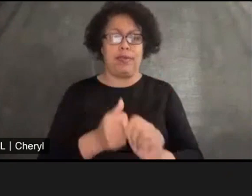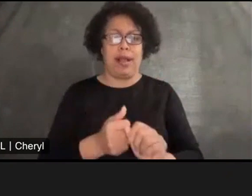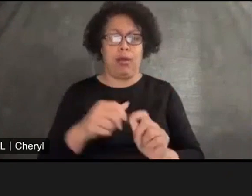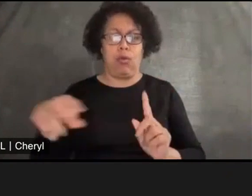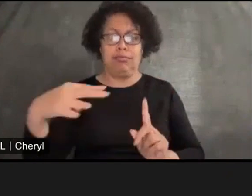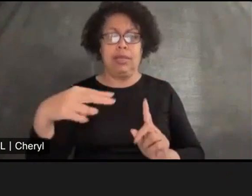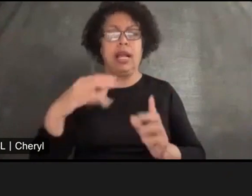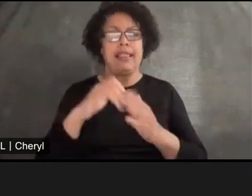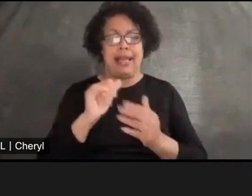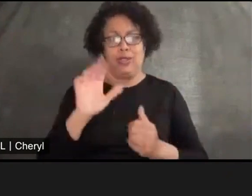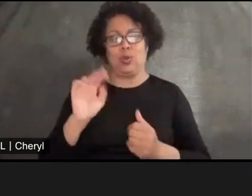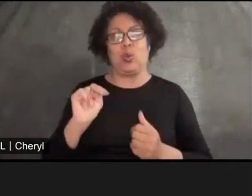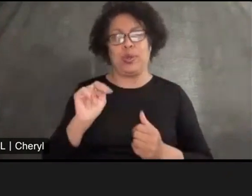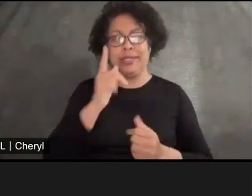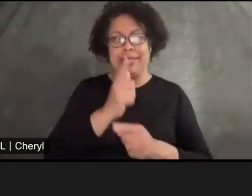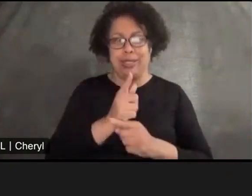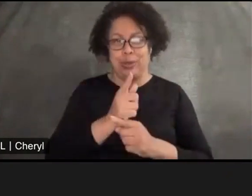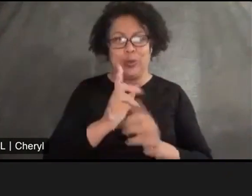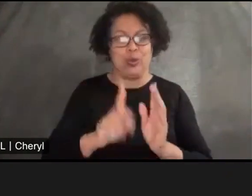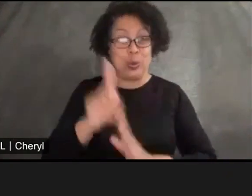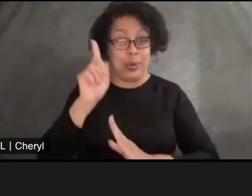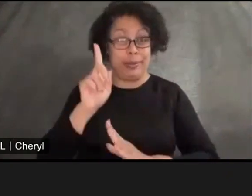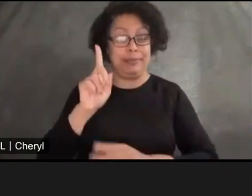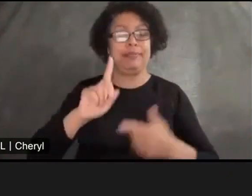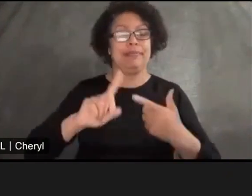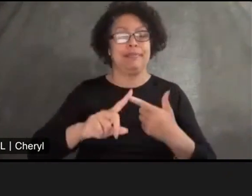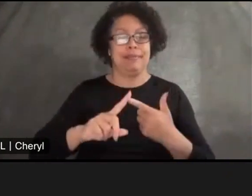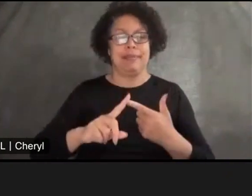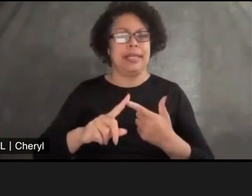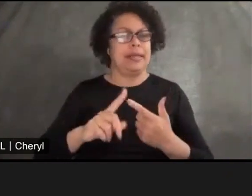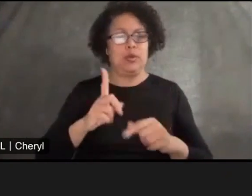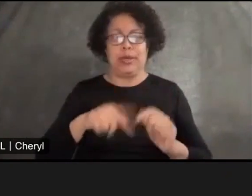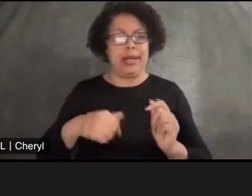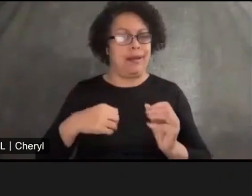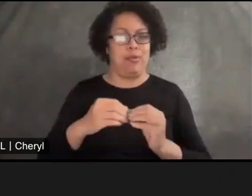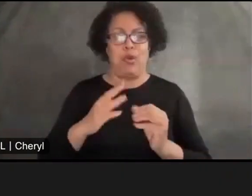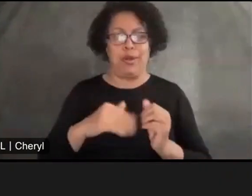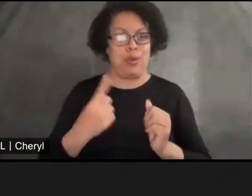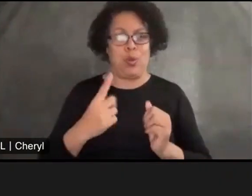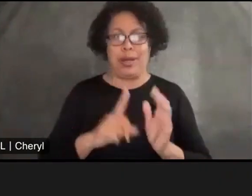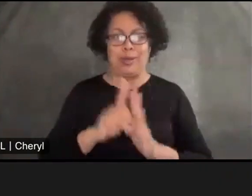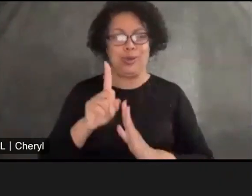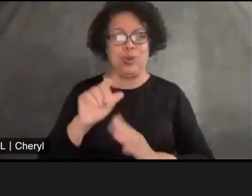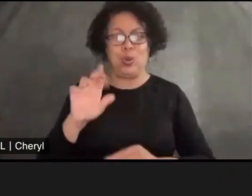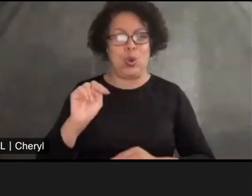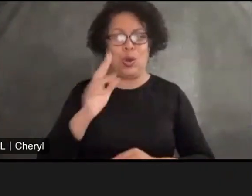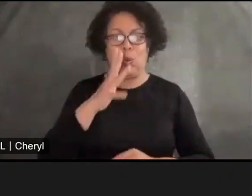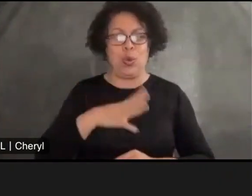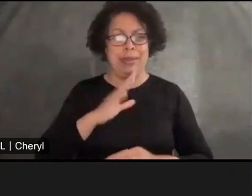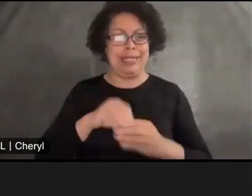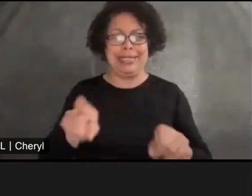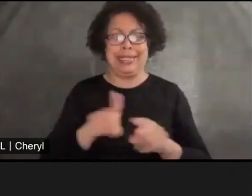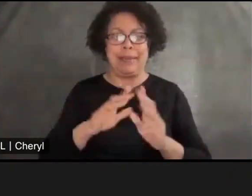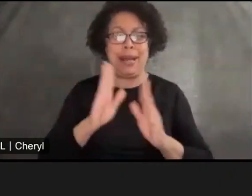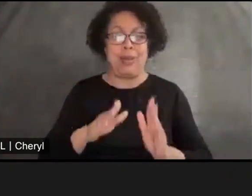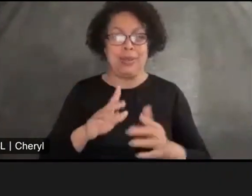sister. There's not room for more than one corn woman in the same house, so the middle sister is likely to adapt in different